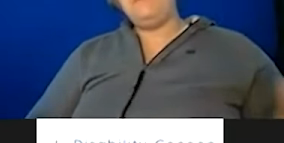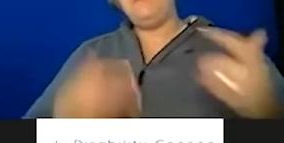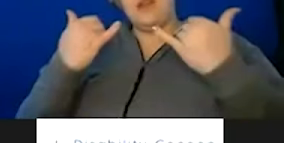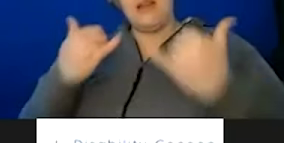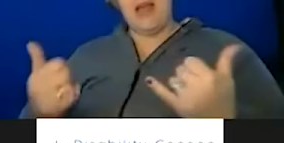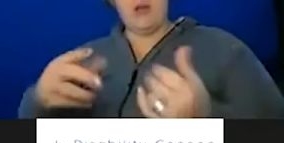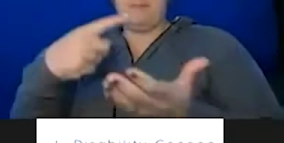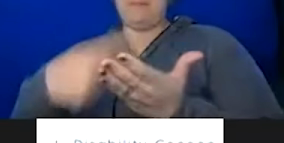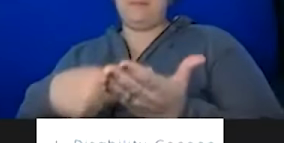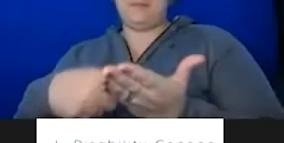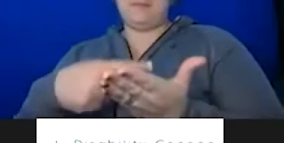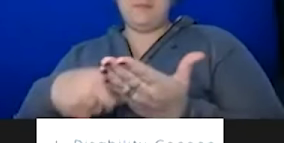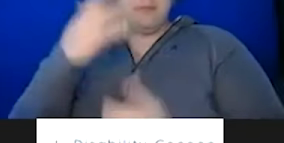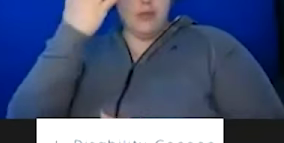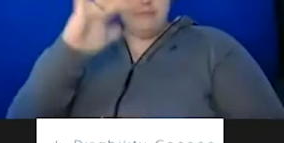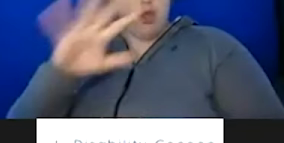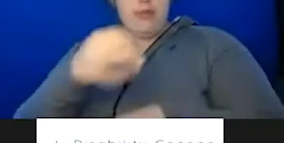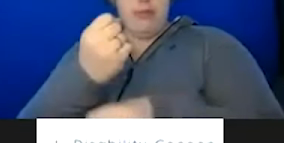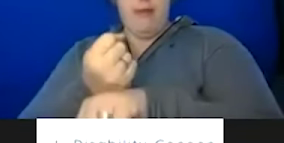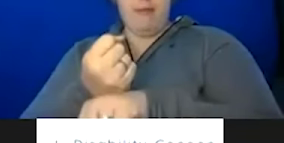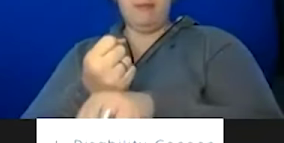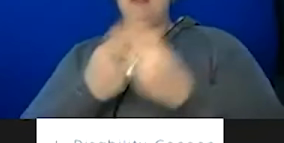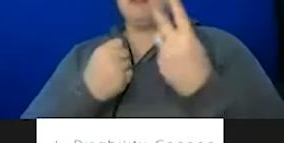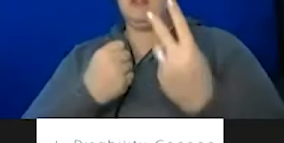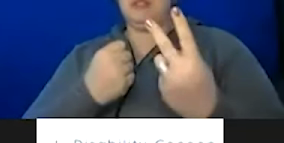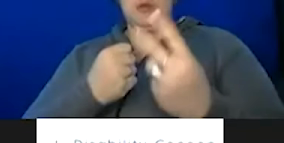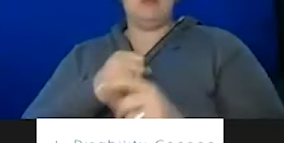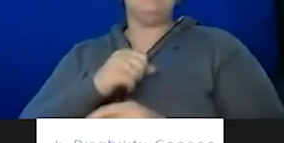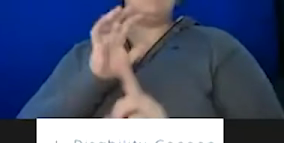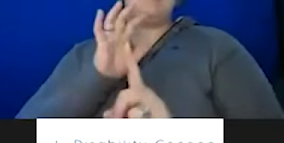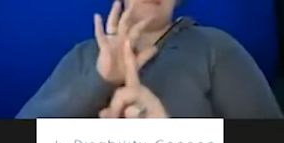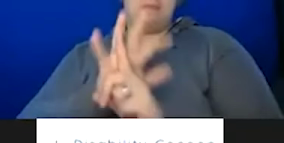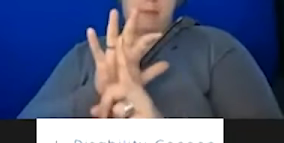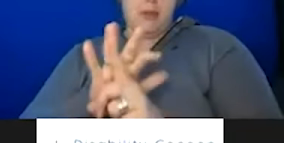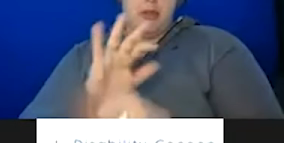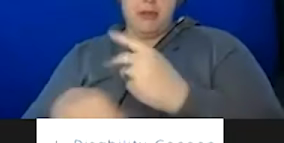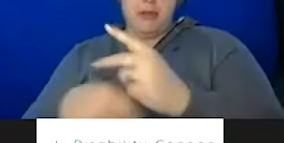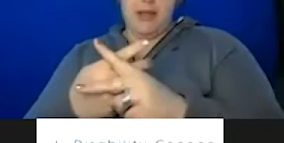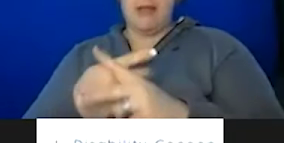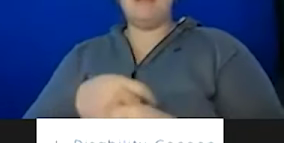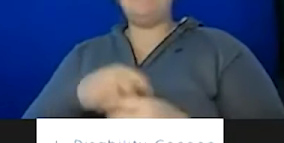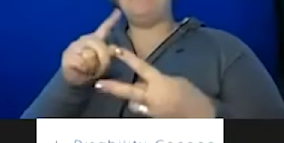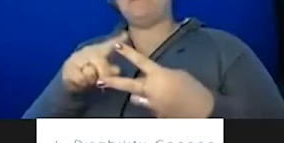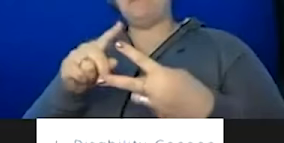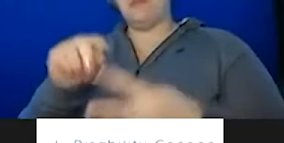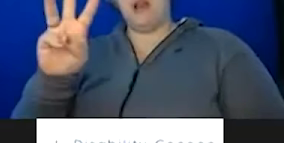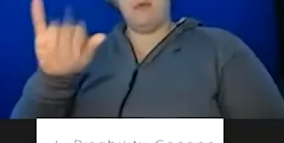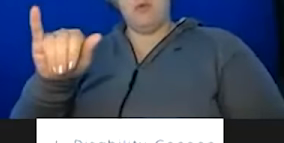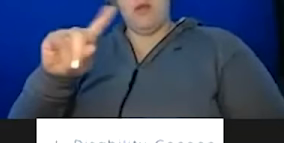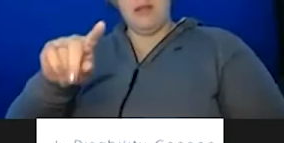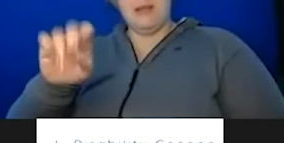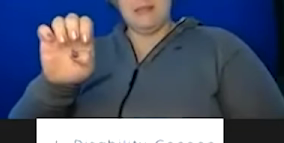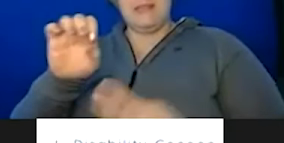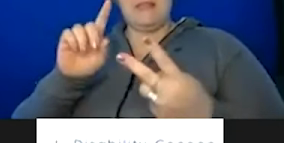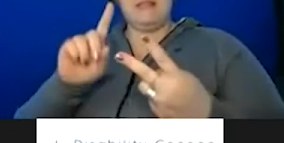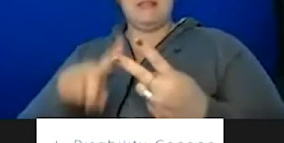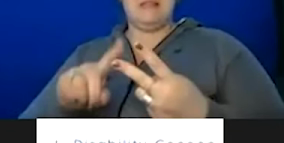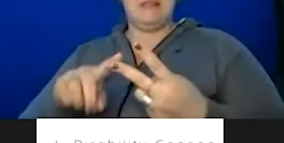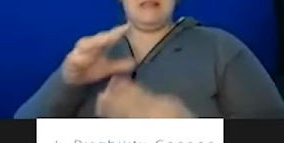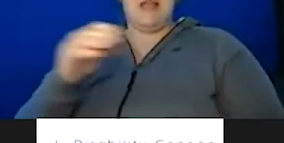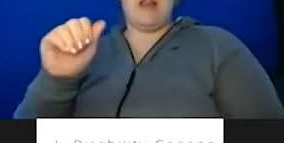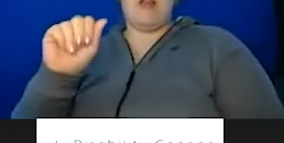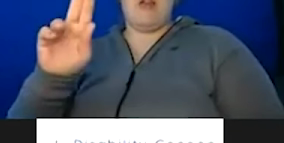two popular brands. There's the Wyze, again, WYZE, and then the August.